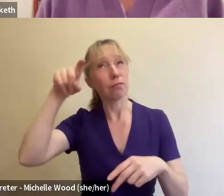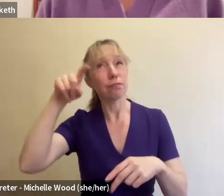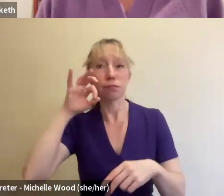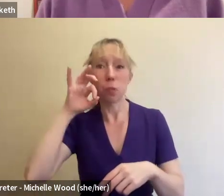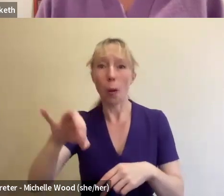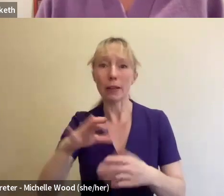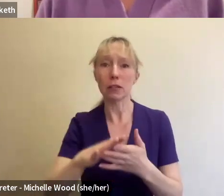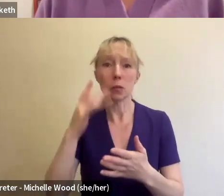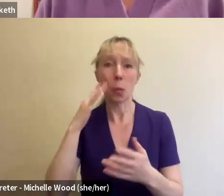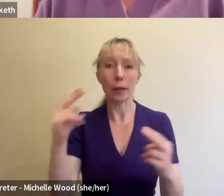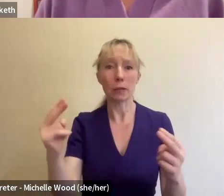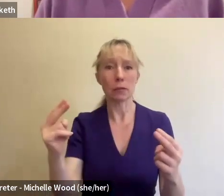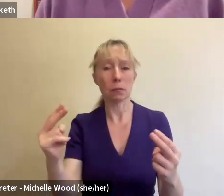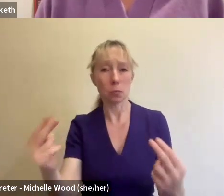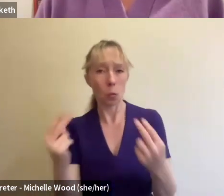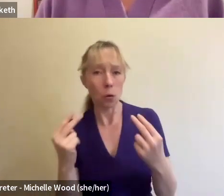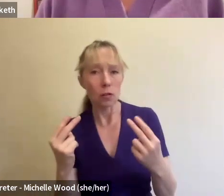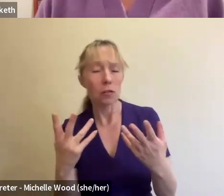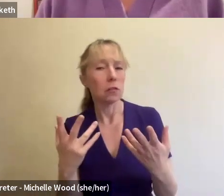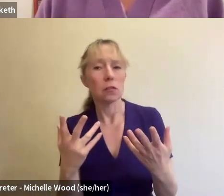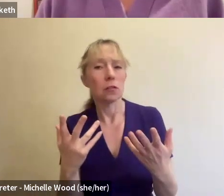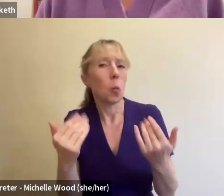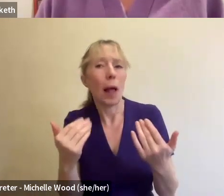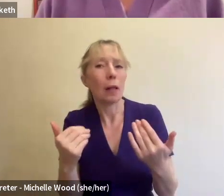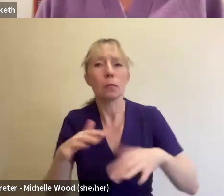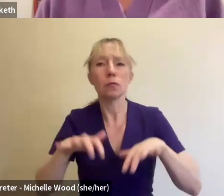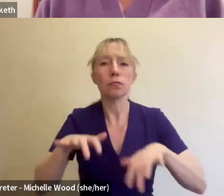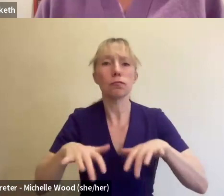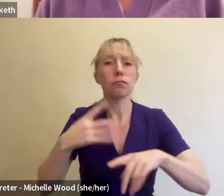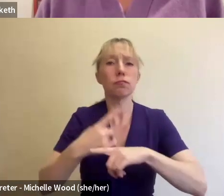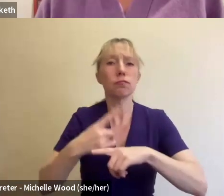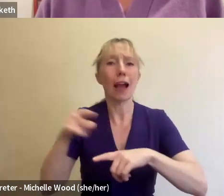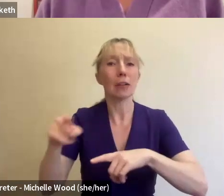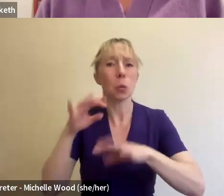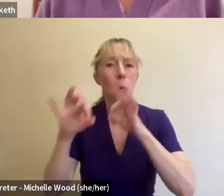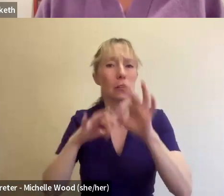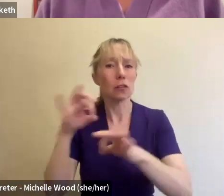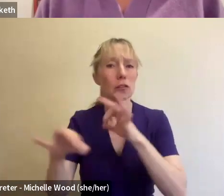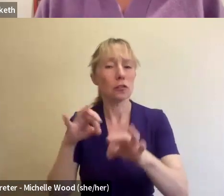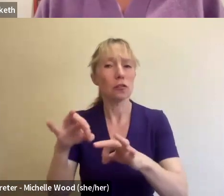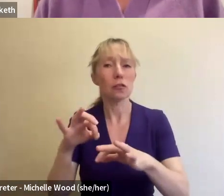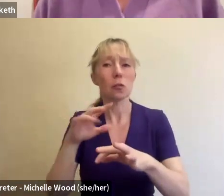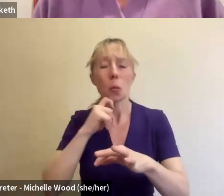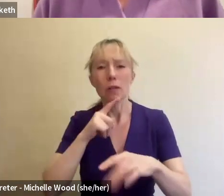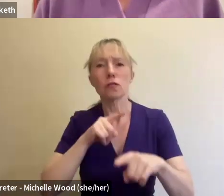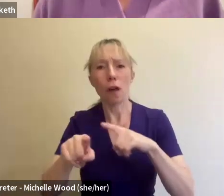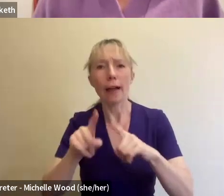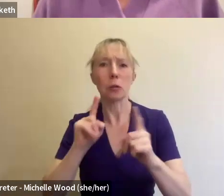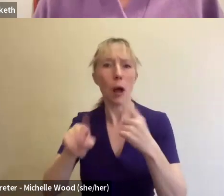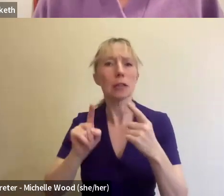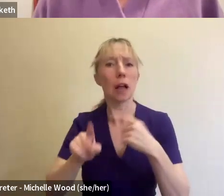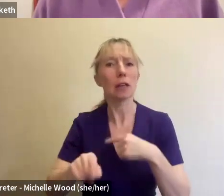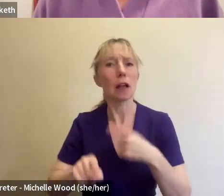watching, then do please feel free to add it to the Q&A box, and we will try and get through as much as we can at the